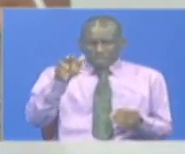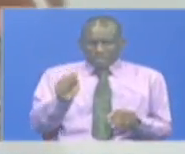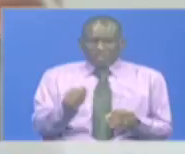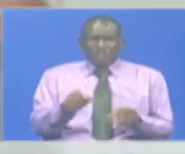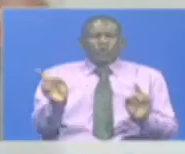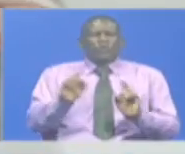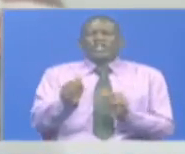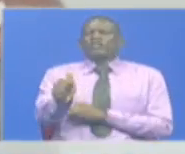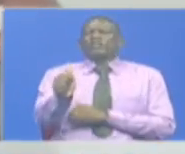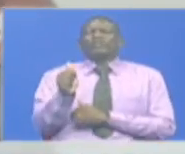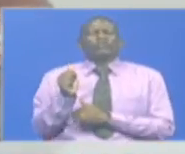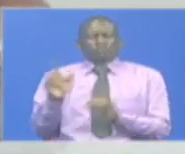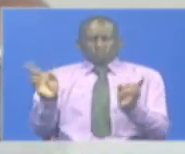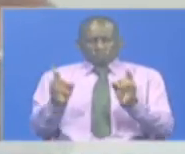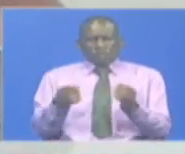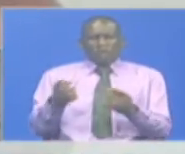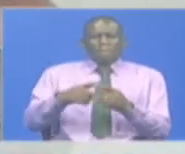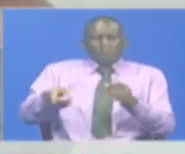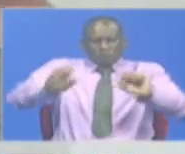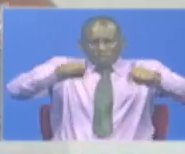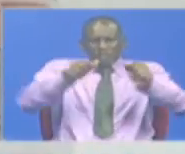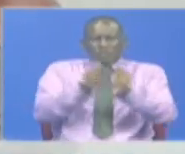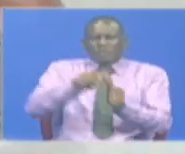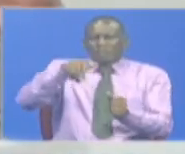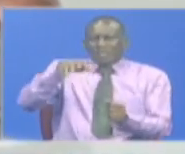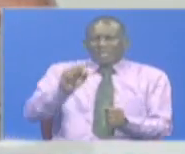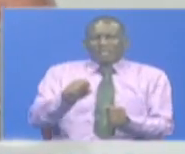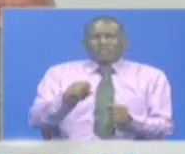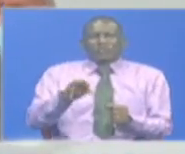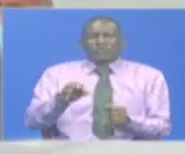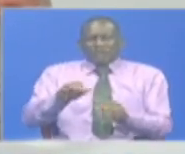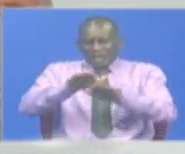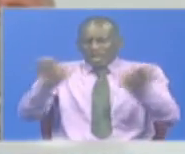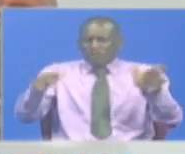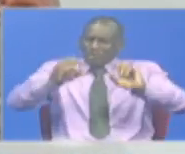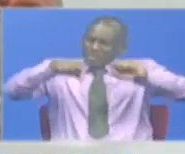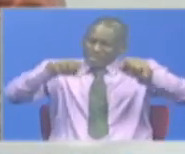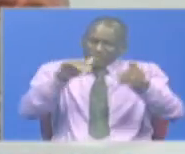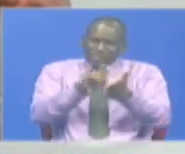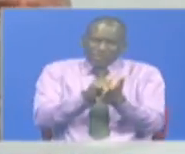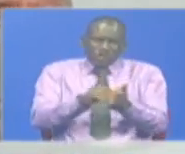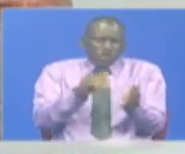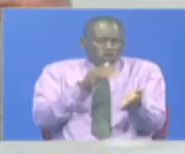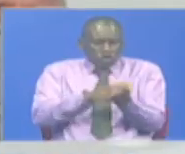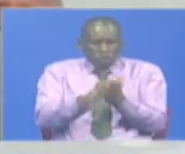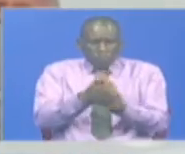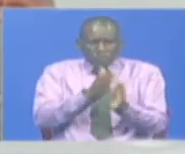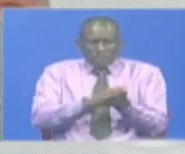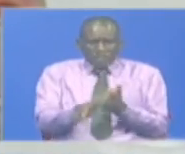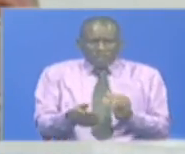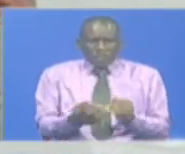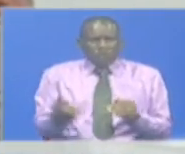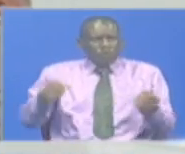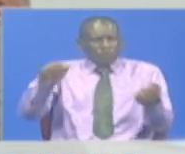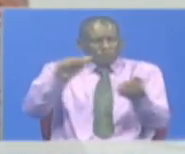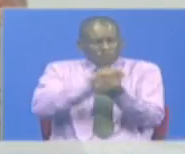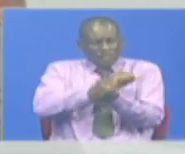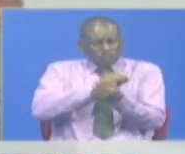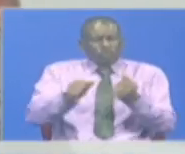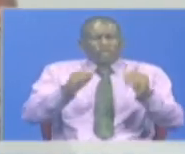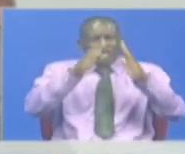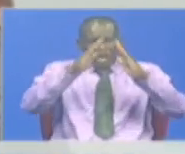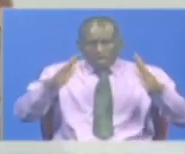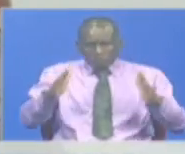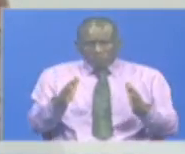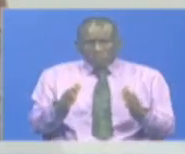lakini tulisikizana na PS wa lands, Bwana Peter Muraguri, ya kwamba hakuna mtu yeyote atakuja kubomolewa manyumba. Kwa